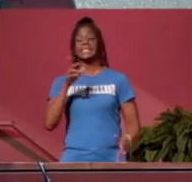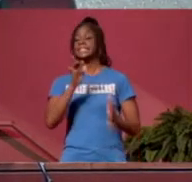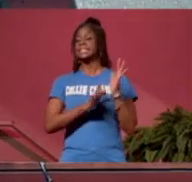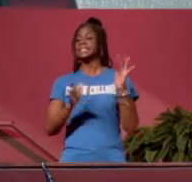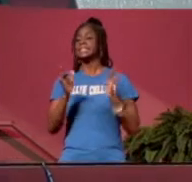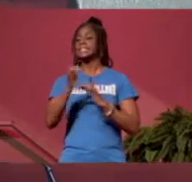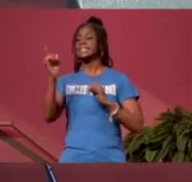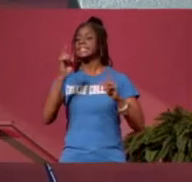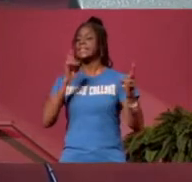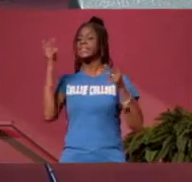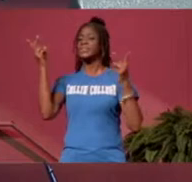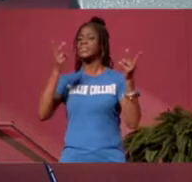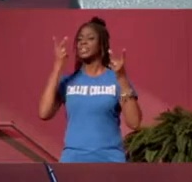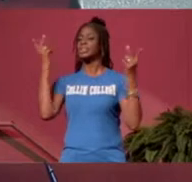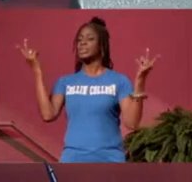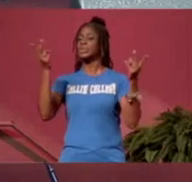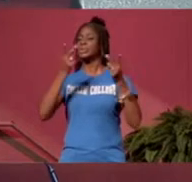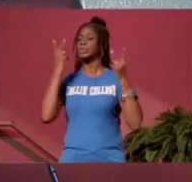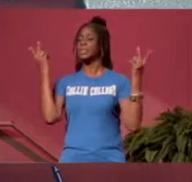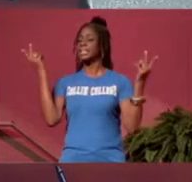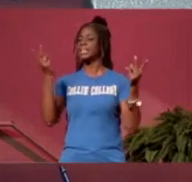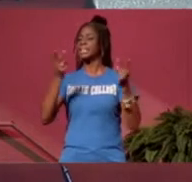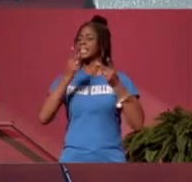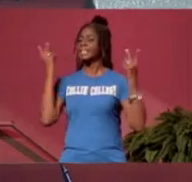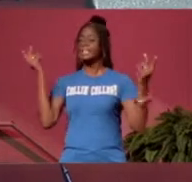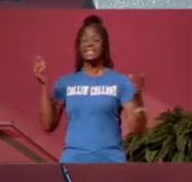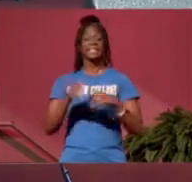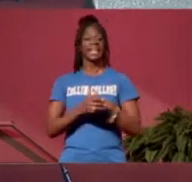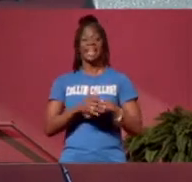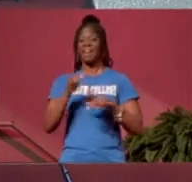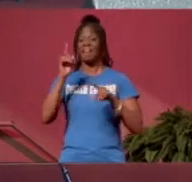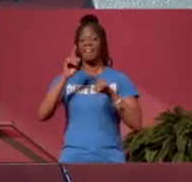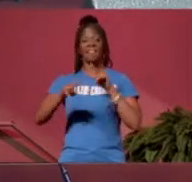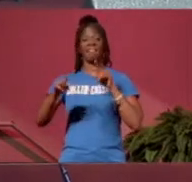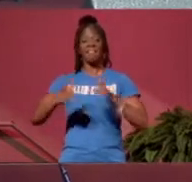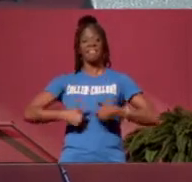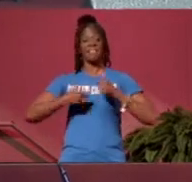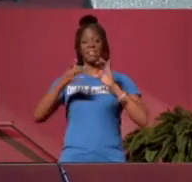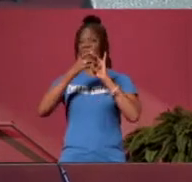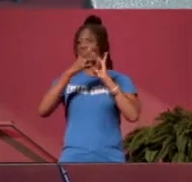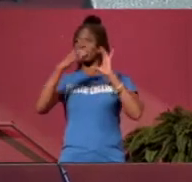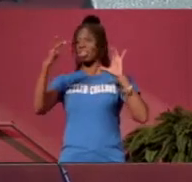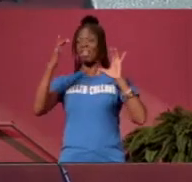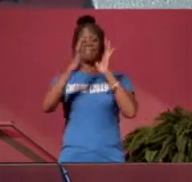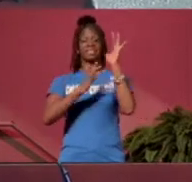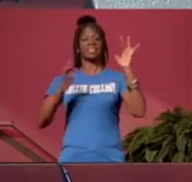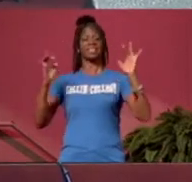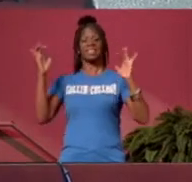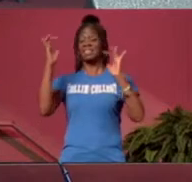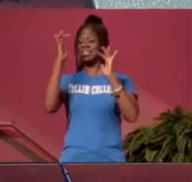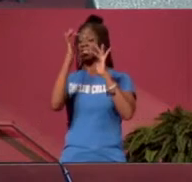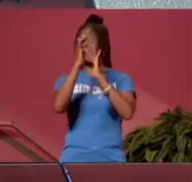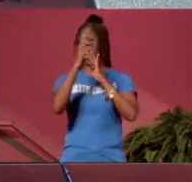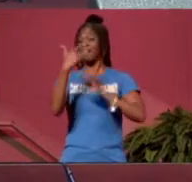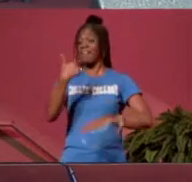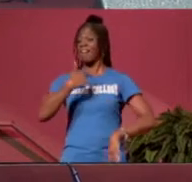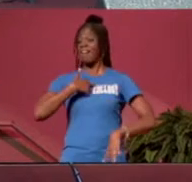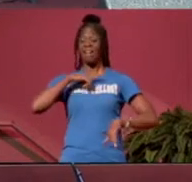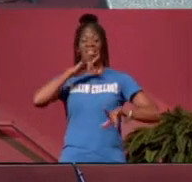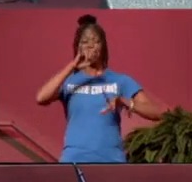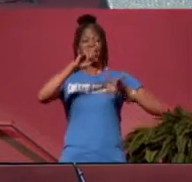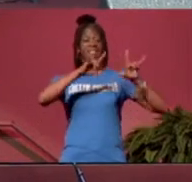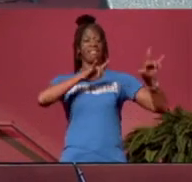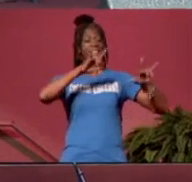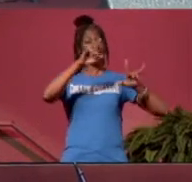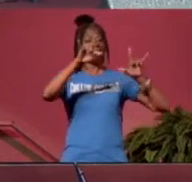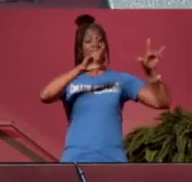people doubt him. I can't live without him. That is why I love him so. He's so real to